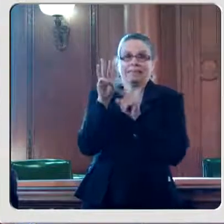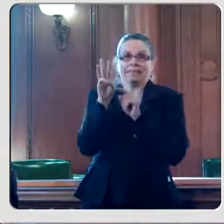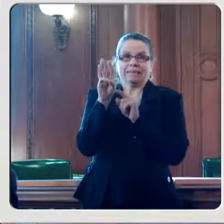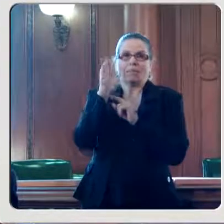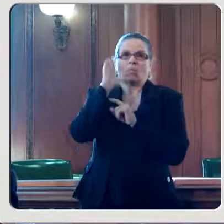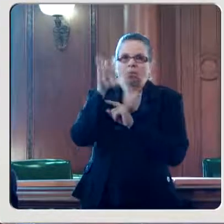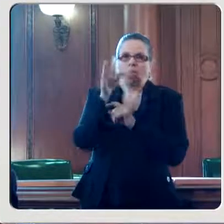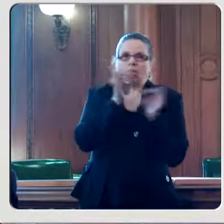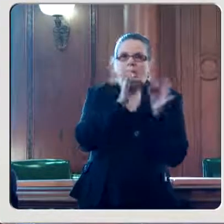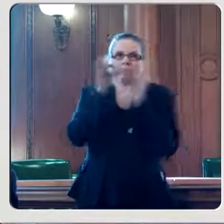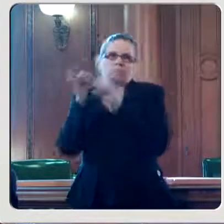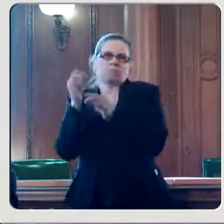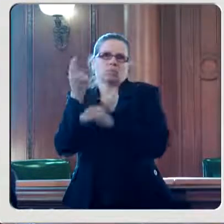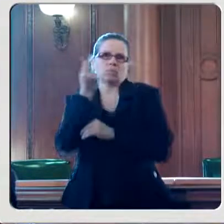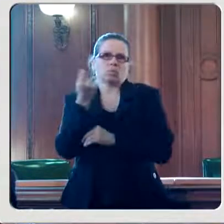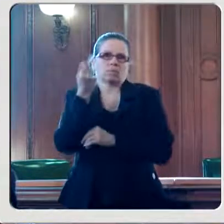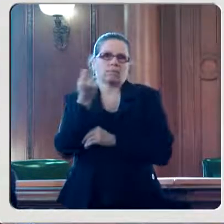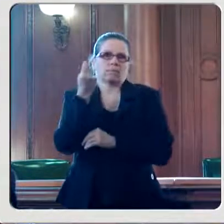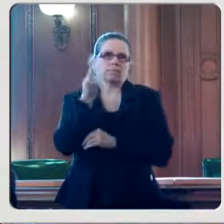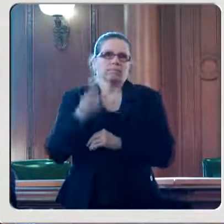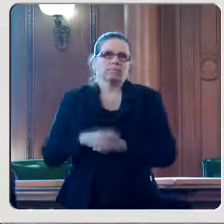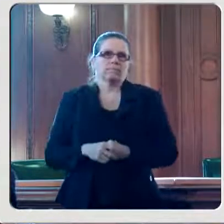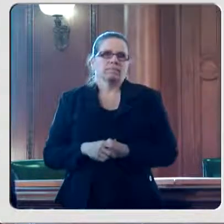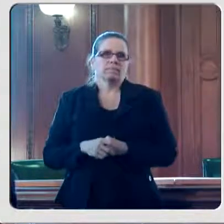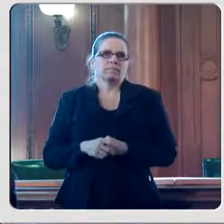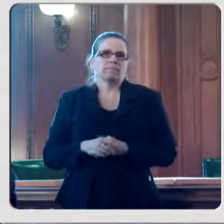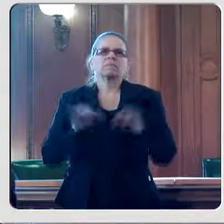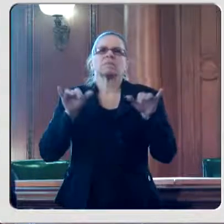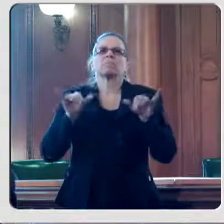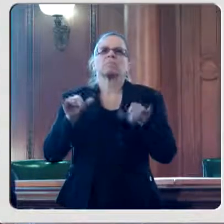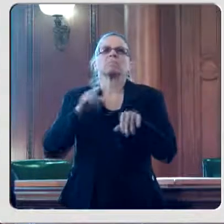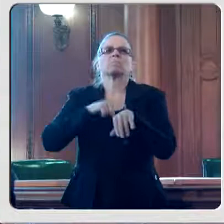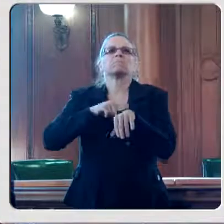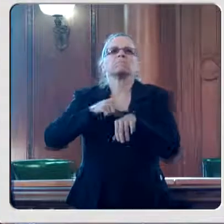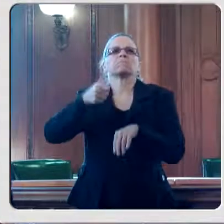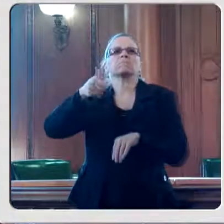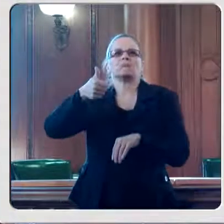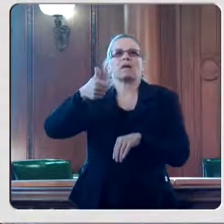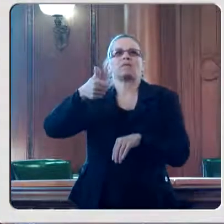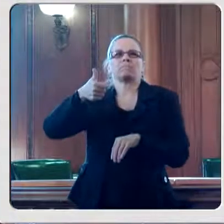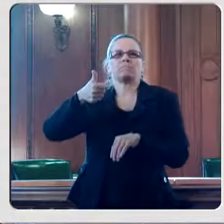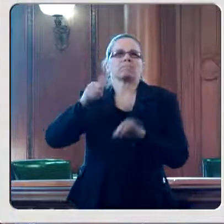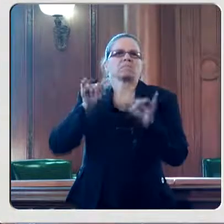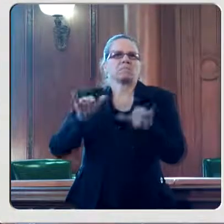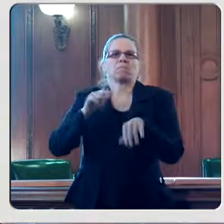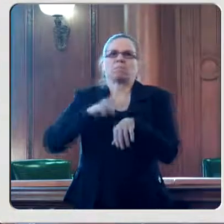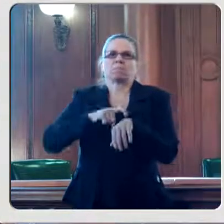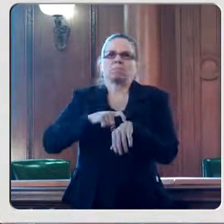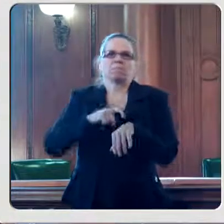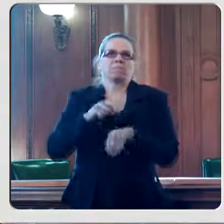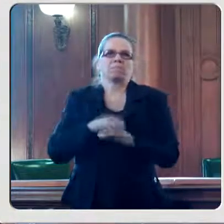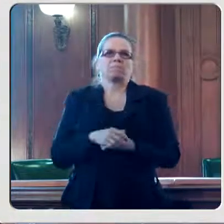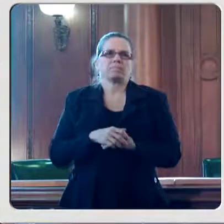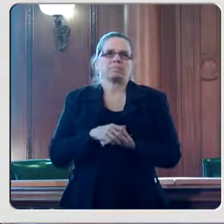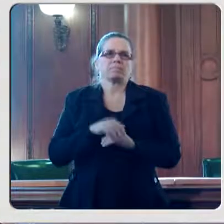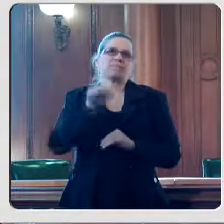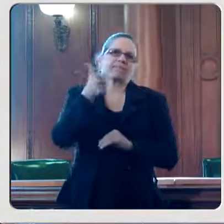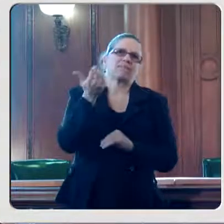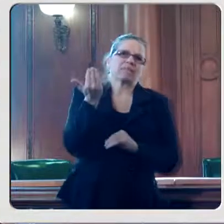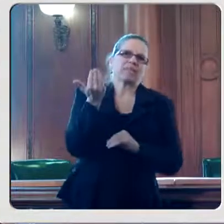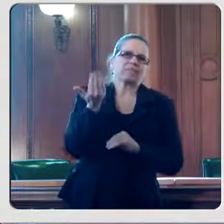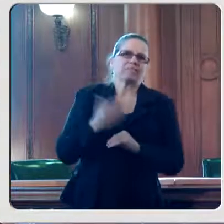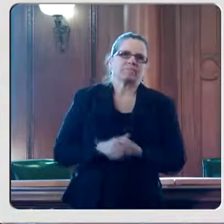have the press briefing Tuesday, February 16th, with